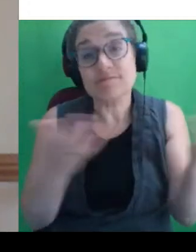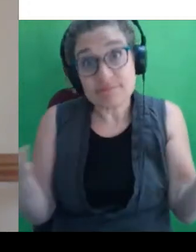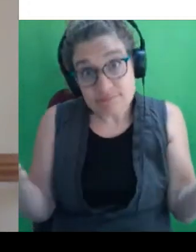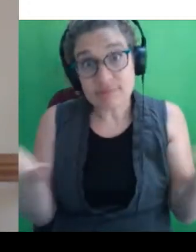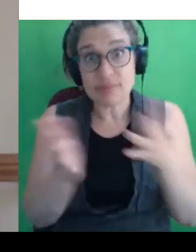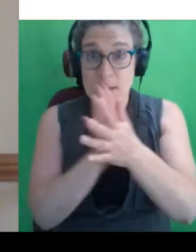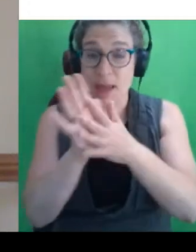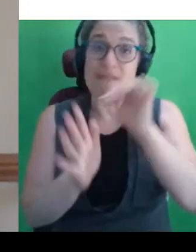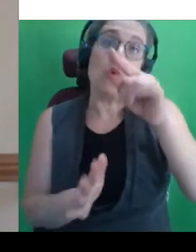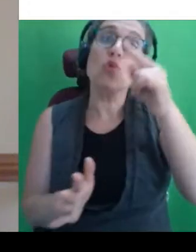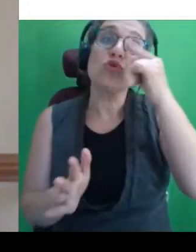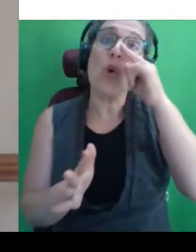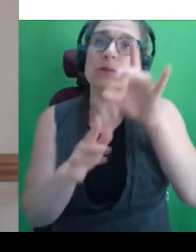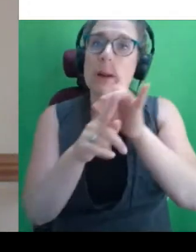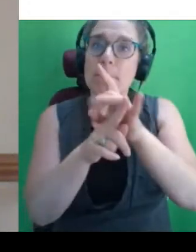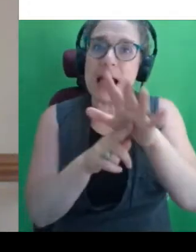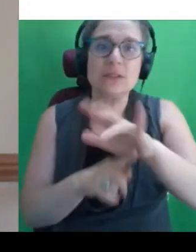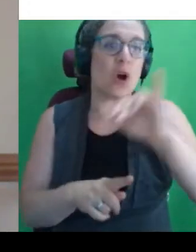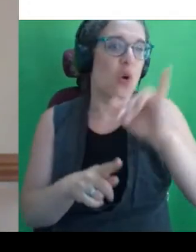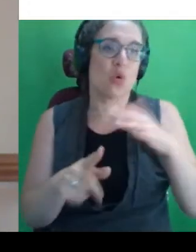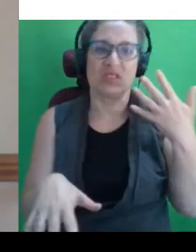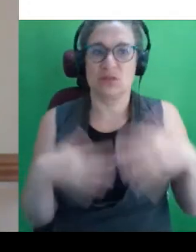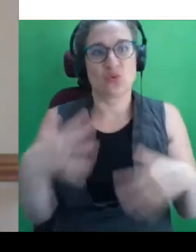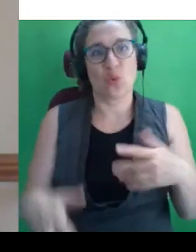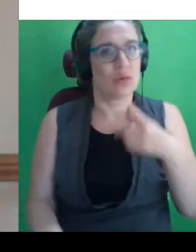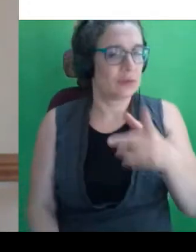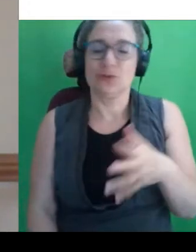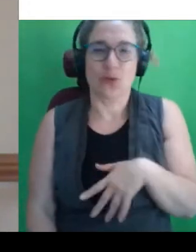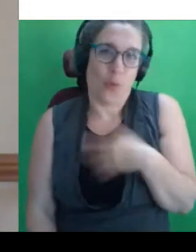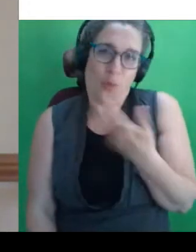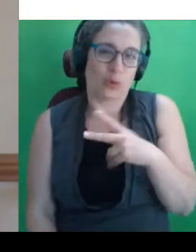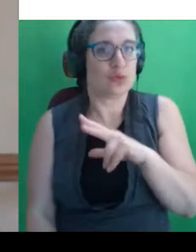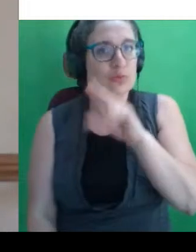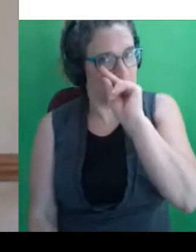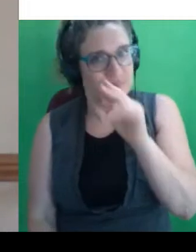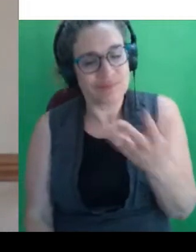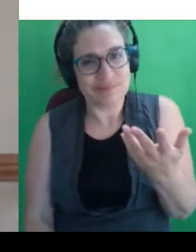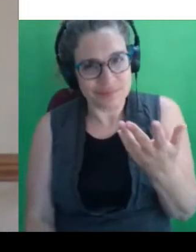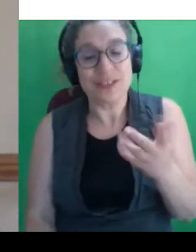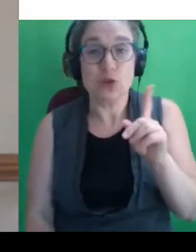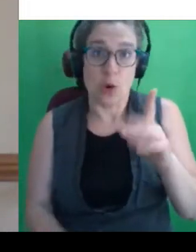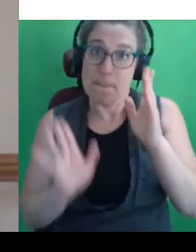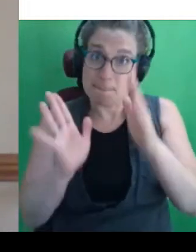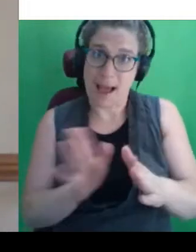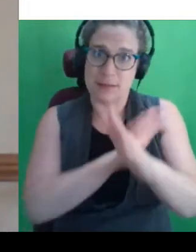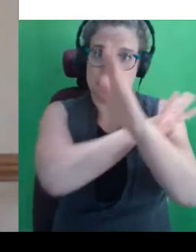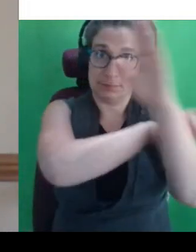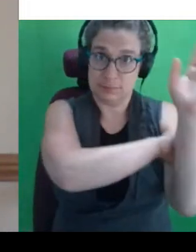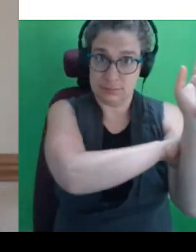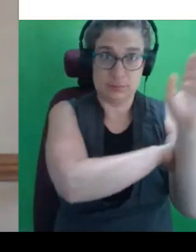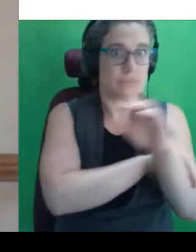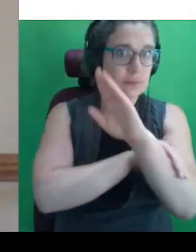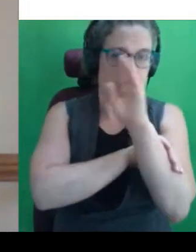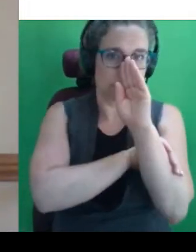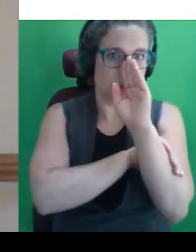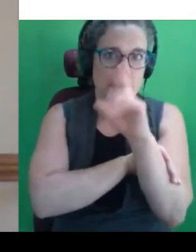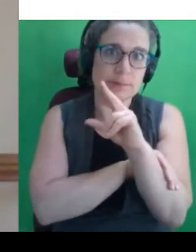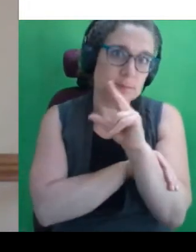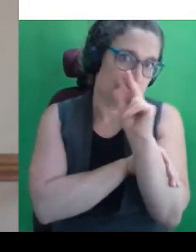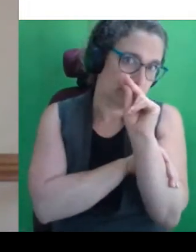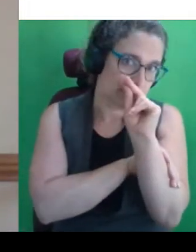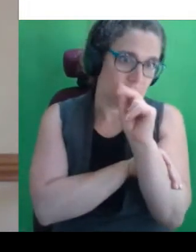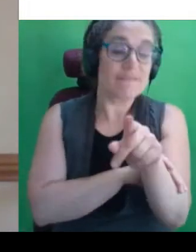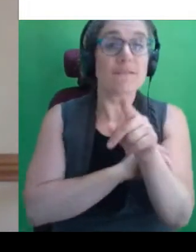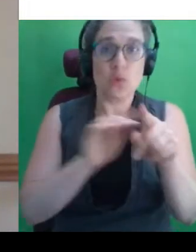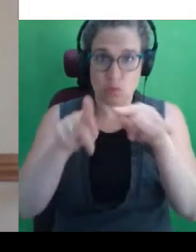or sore inside, you're less inclined to use your nasal steroid. So we know by using the correct technique of head